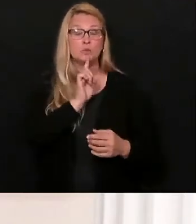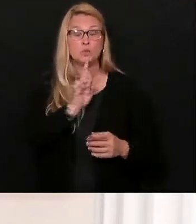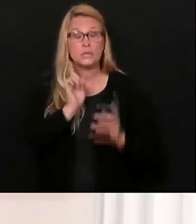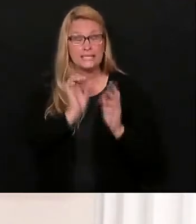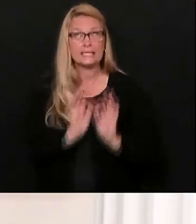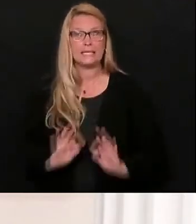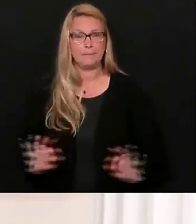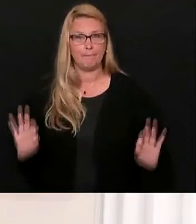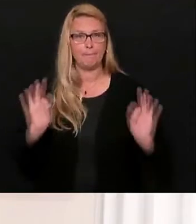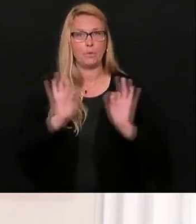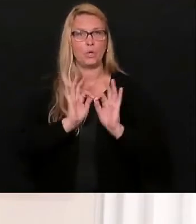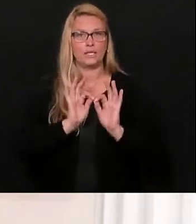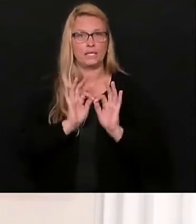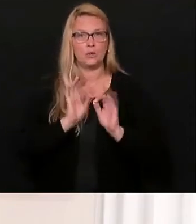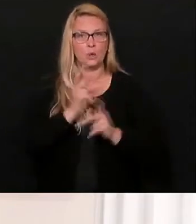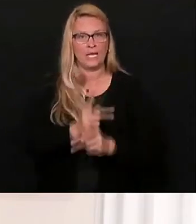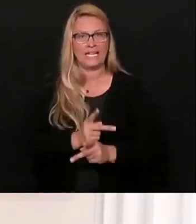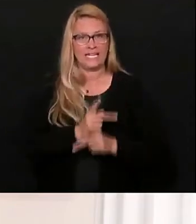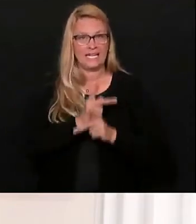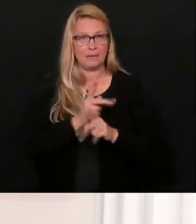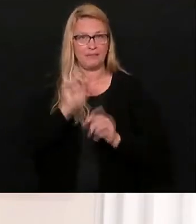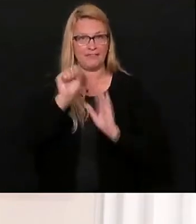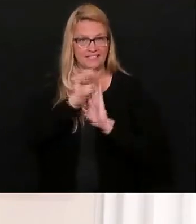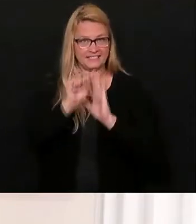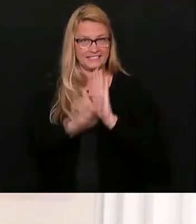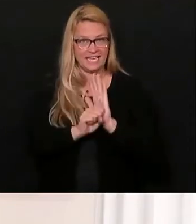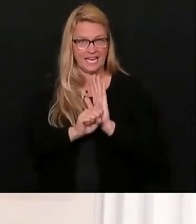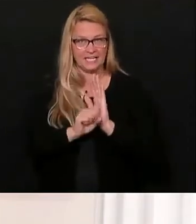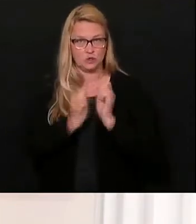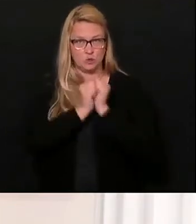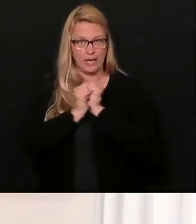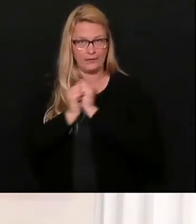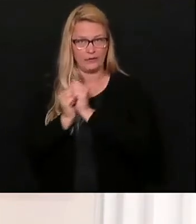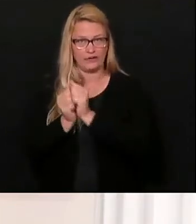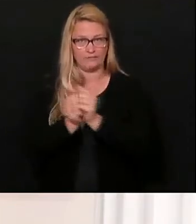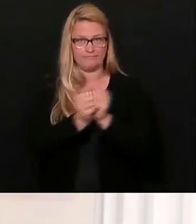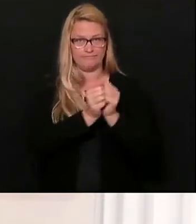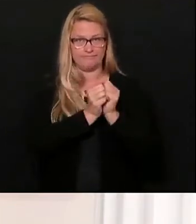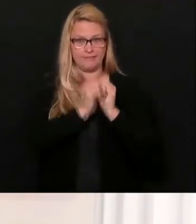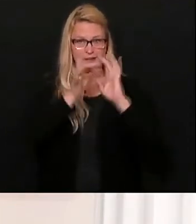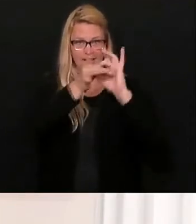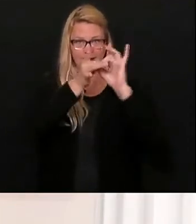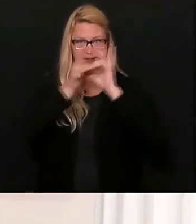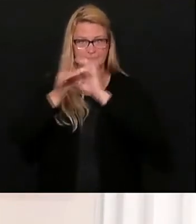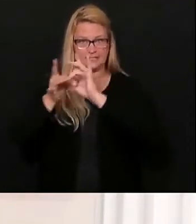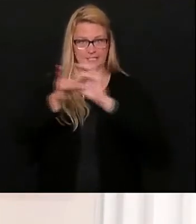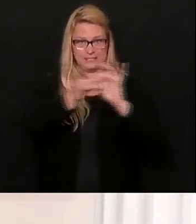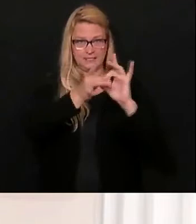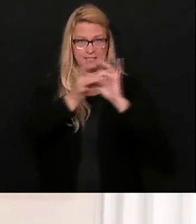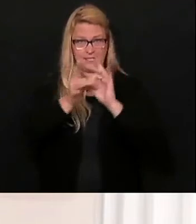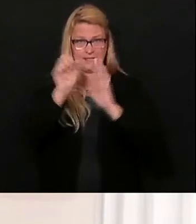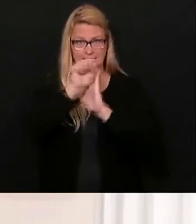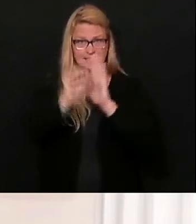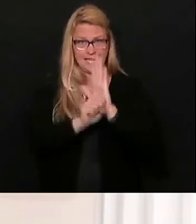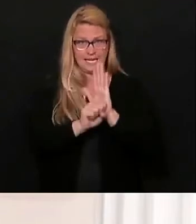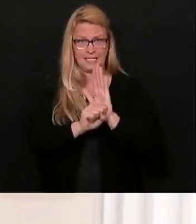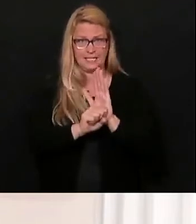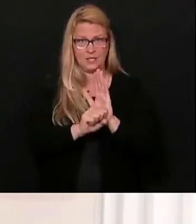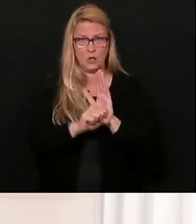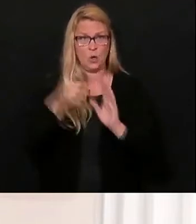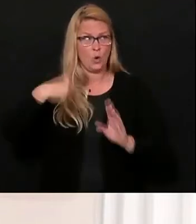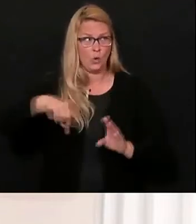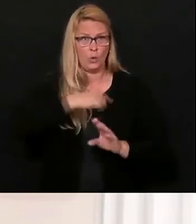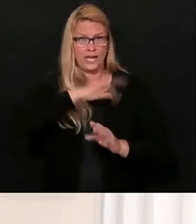we keep our state together. If we're basically, he would say, pull the rope in the same direction, there's a lot